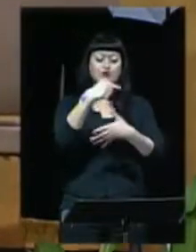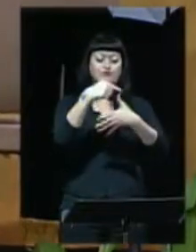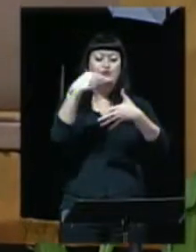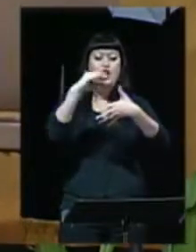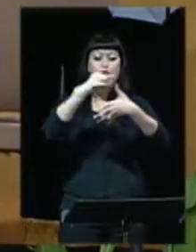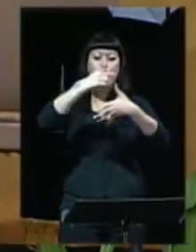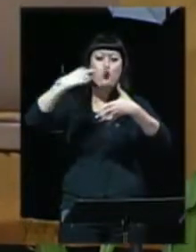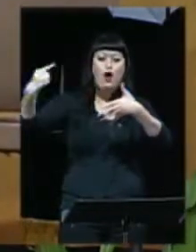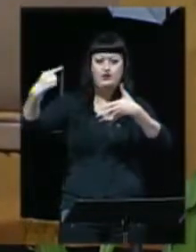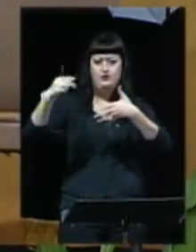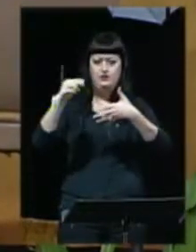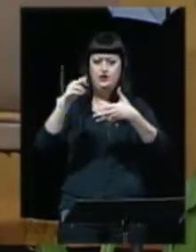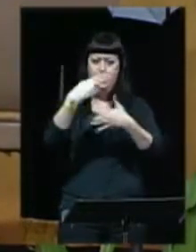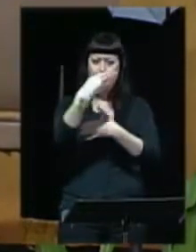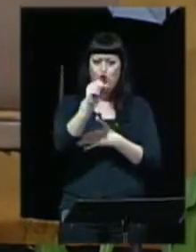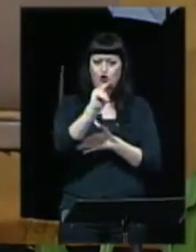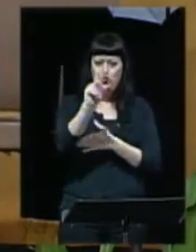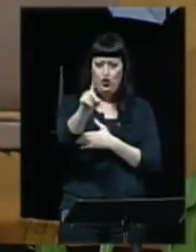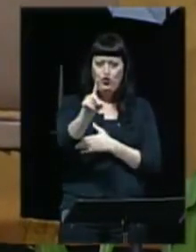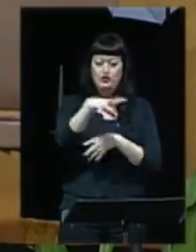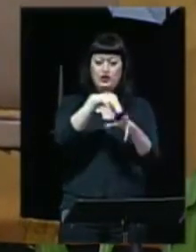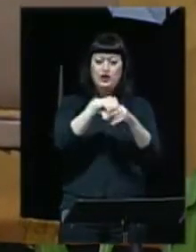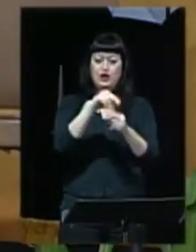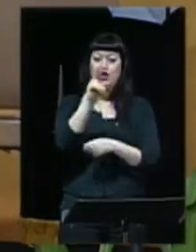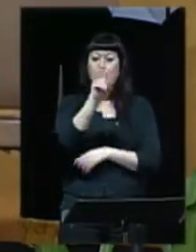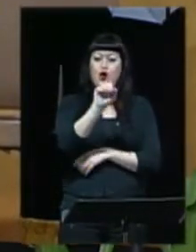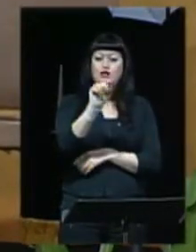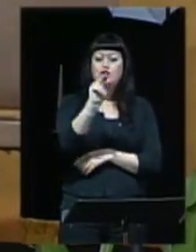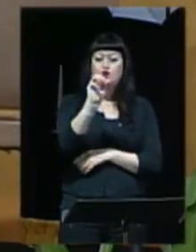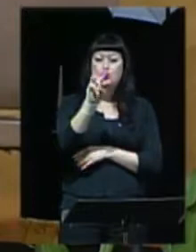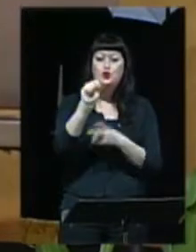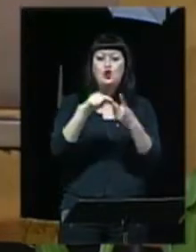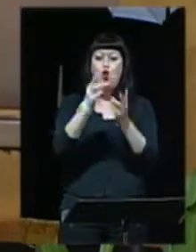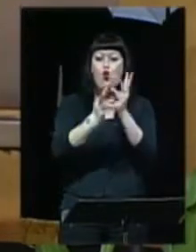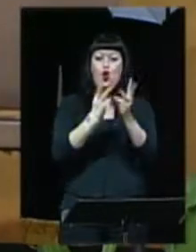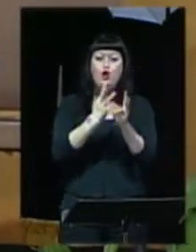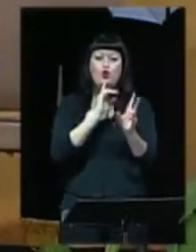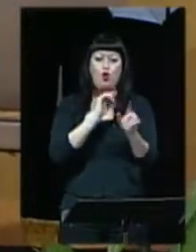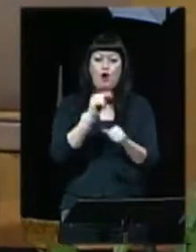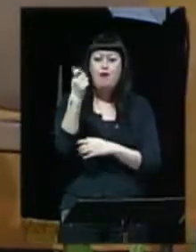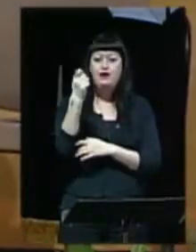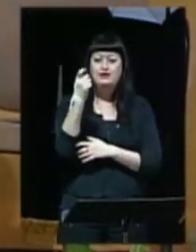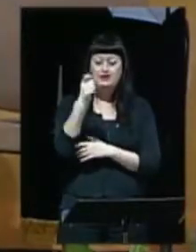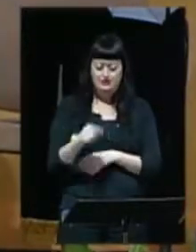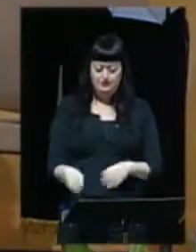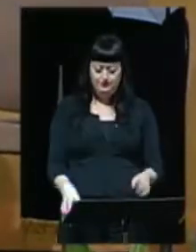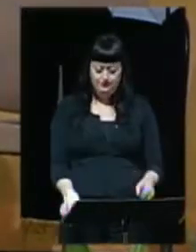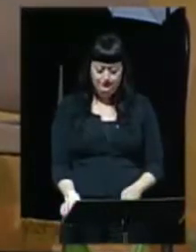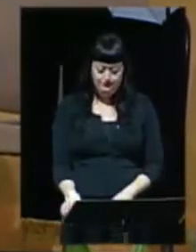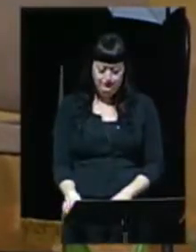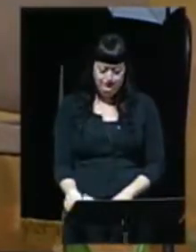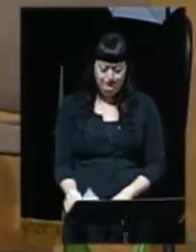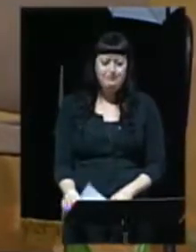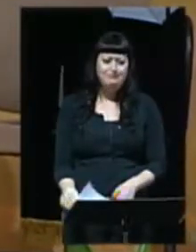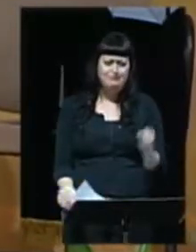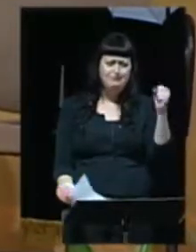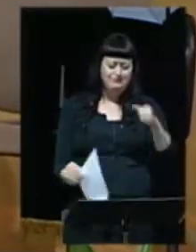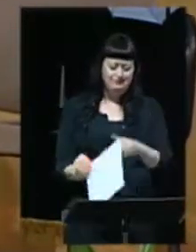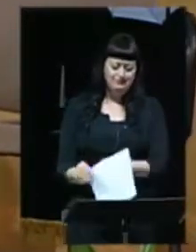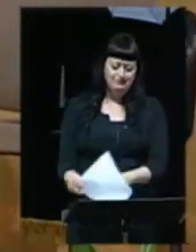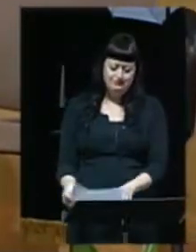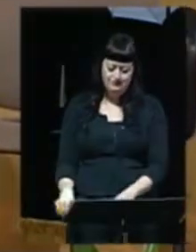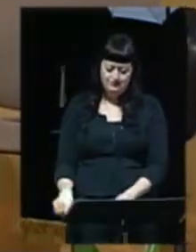school in North Dakota, as seen in US News, World Report magazine, and publications. Yeah.